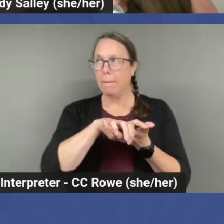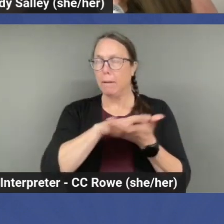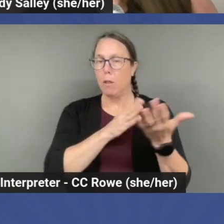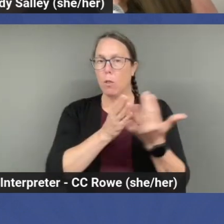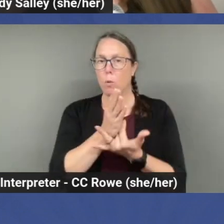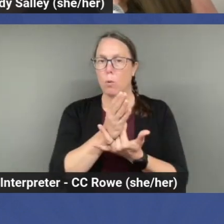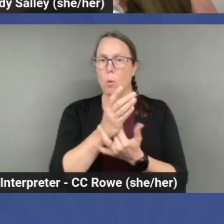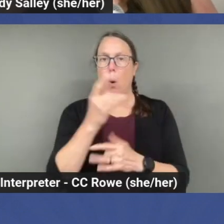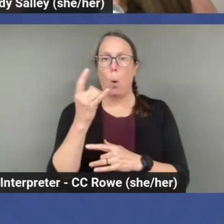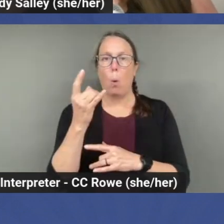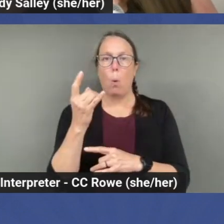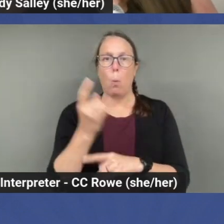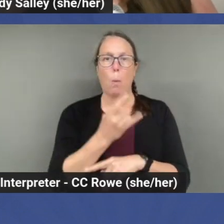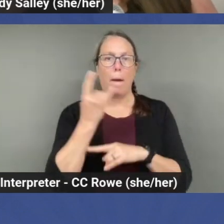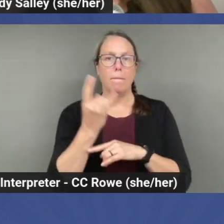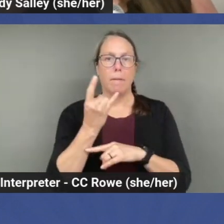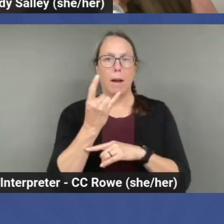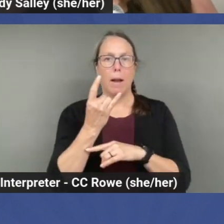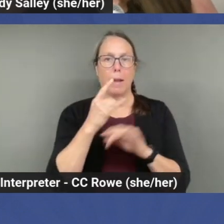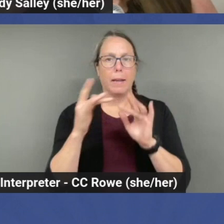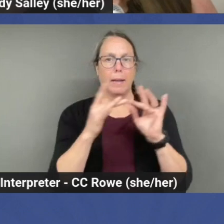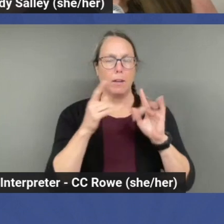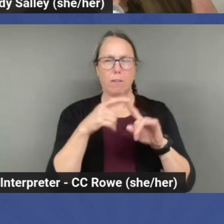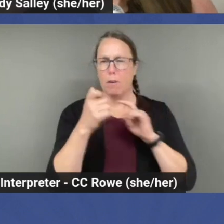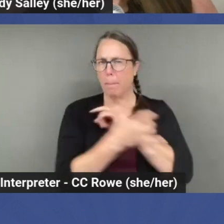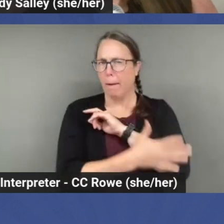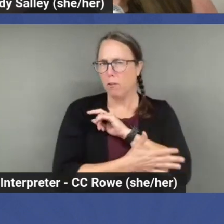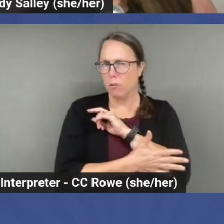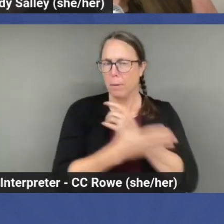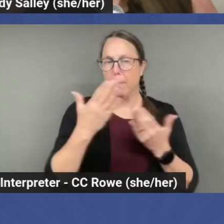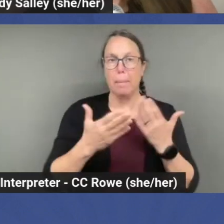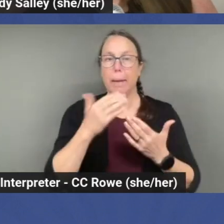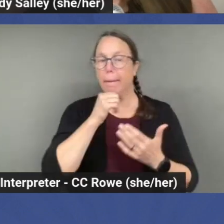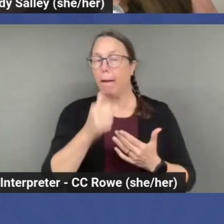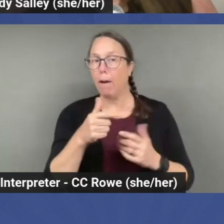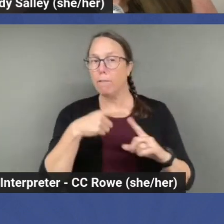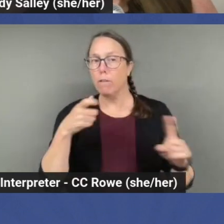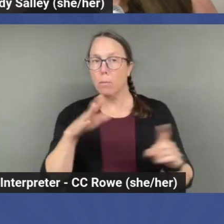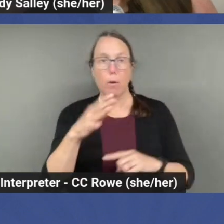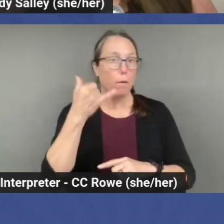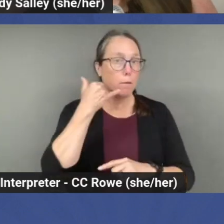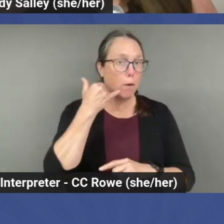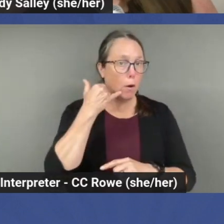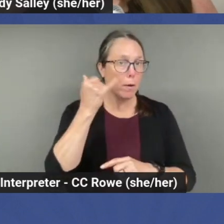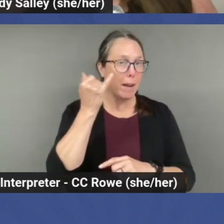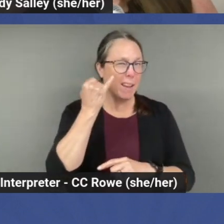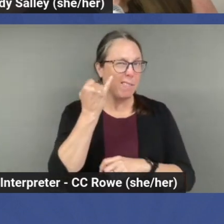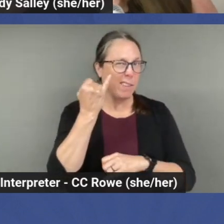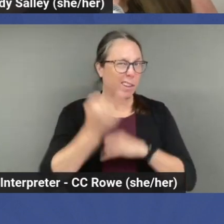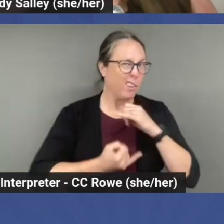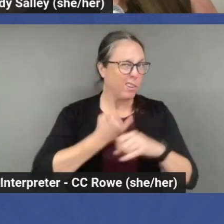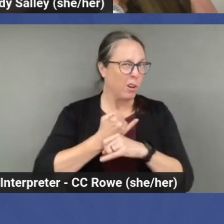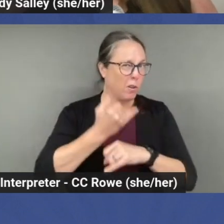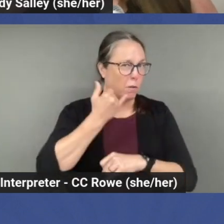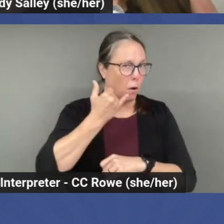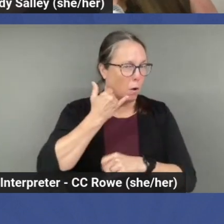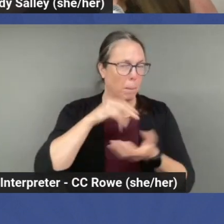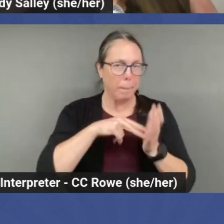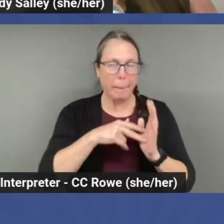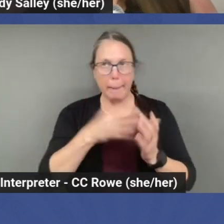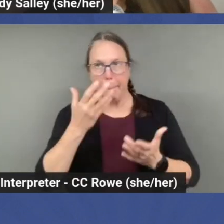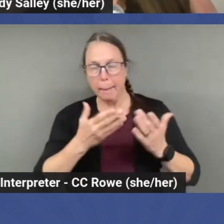Wi-Fi connections that are from the country, meaning maybe not from your phone if you have an international phone. So it kind of depends also on the connection you have.